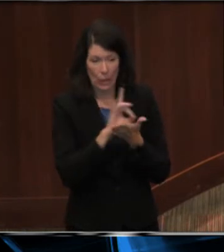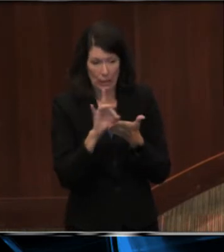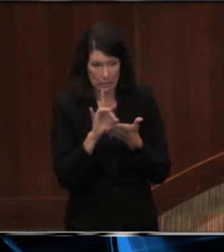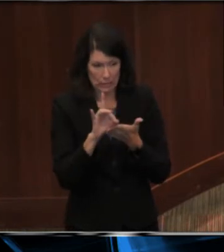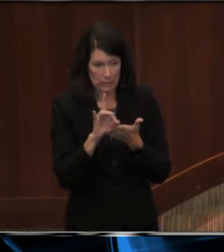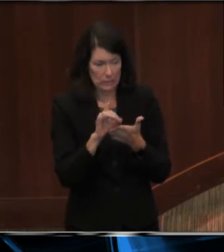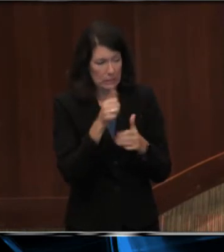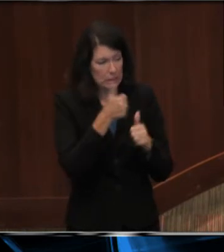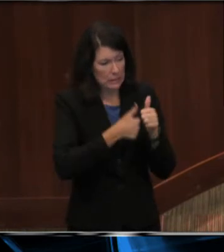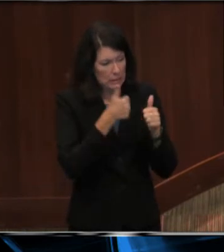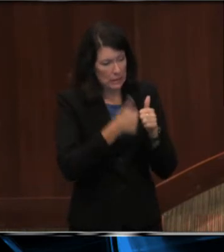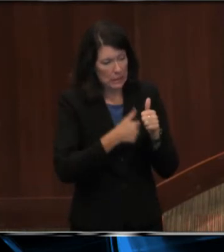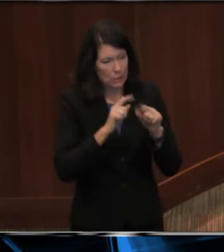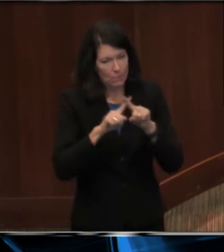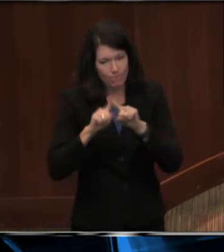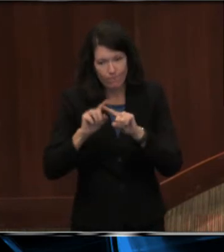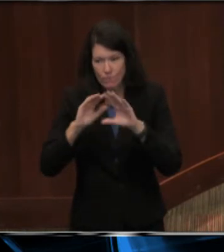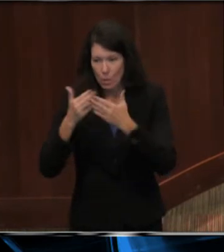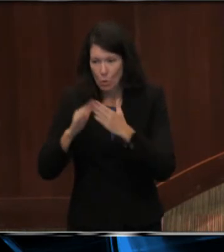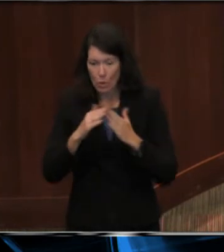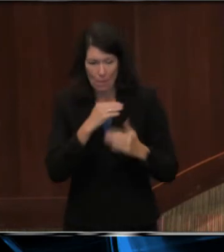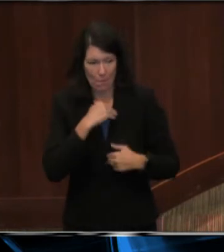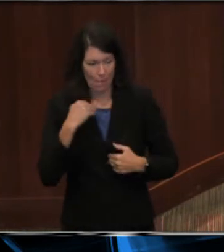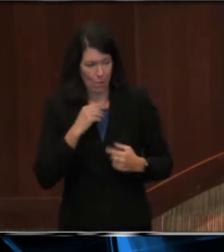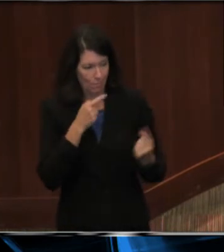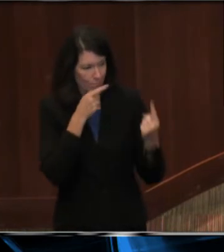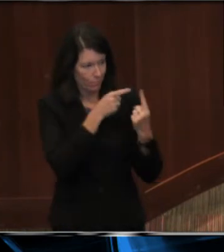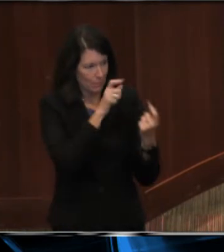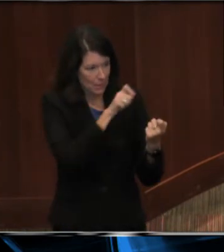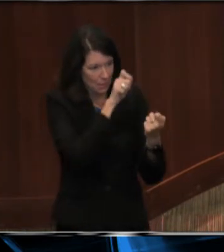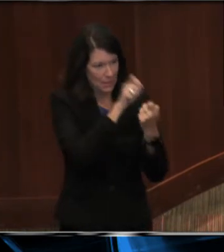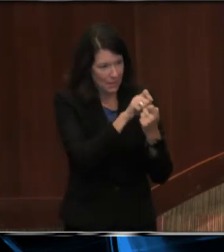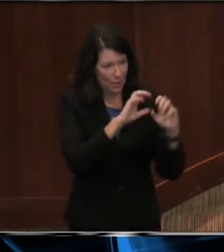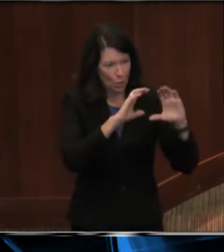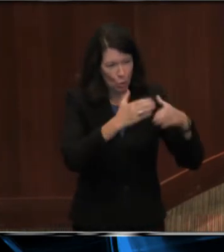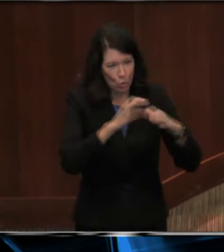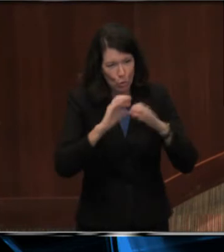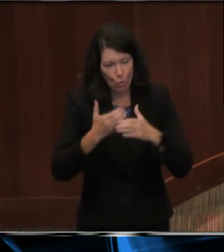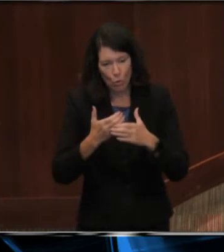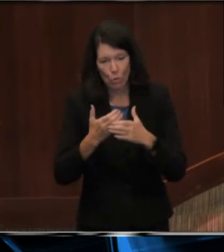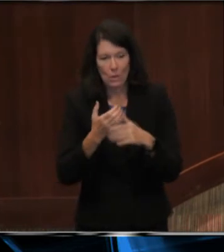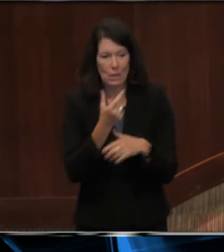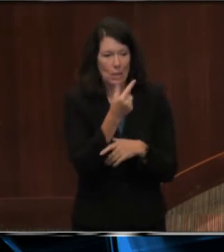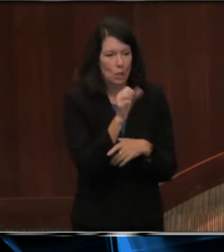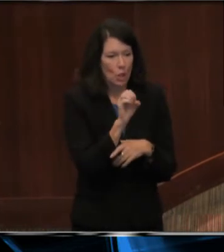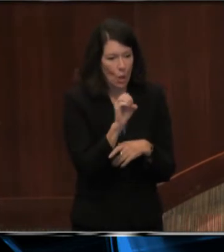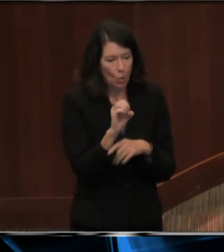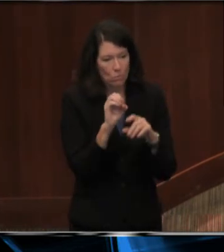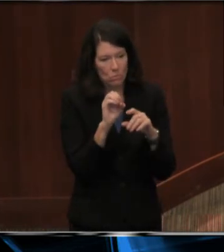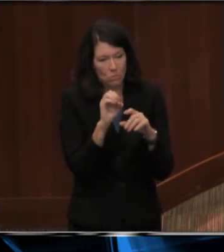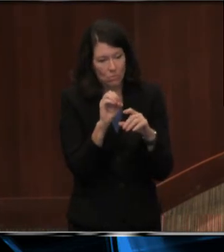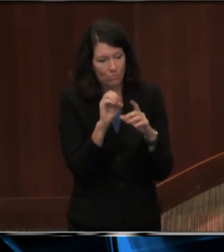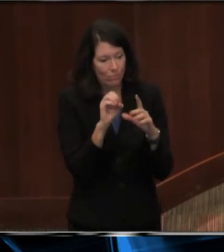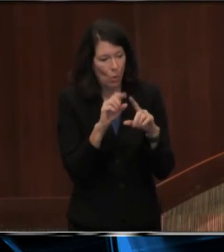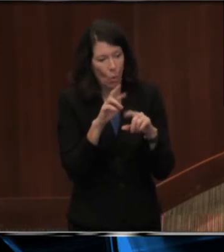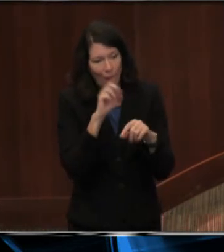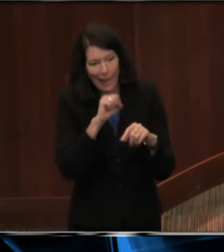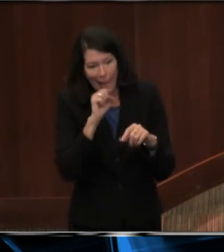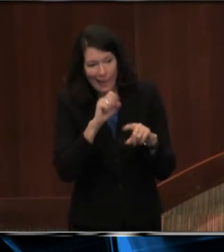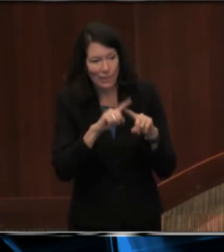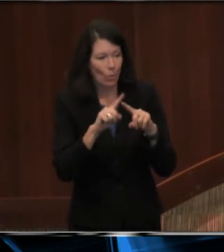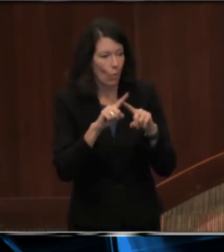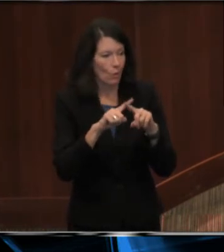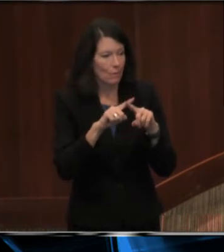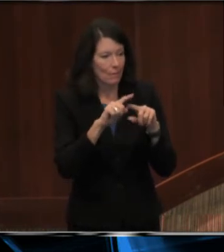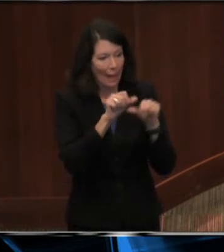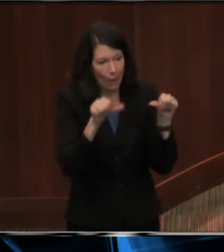each of the separate graphics for each community member and targeted it to a specific audience, whether it's geo-targeting or to certain demographics, try and again help